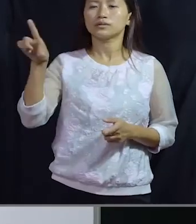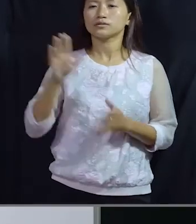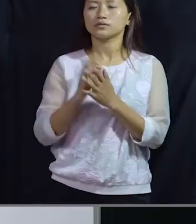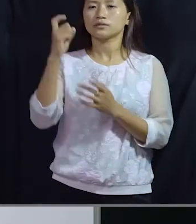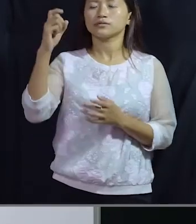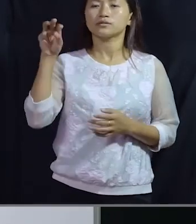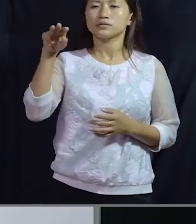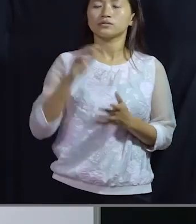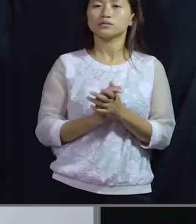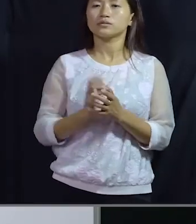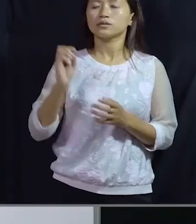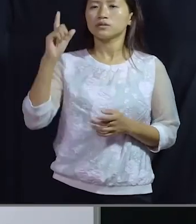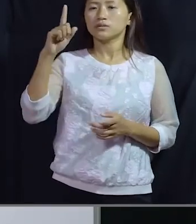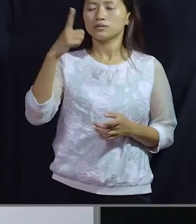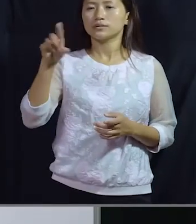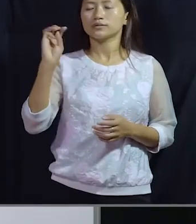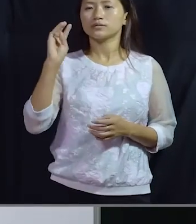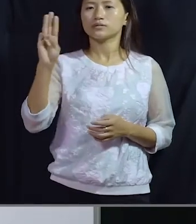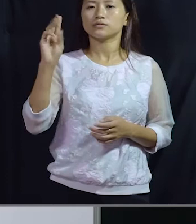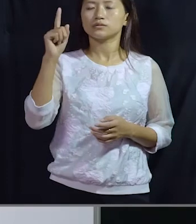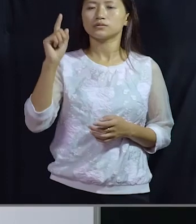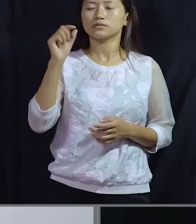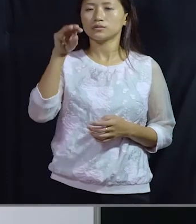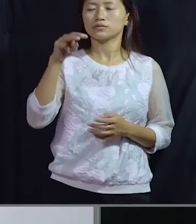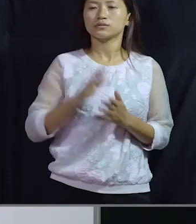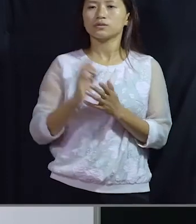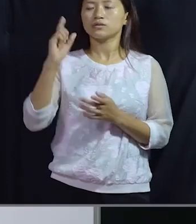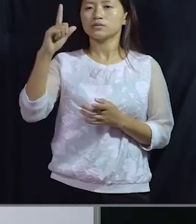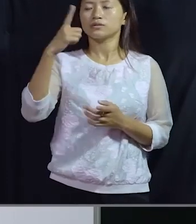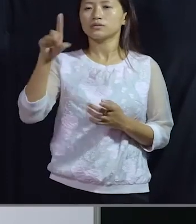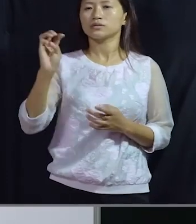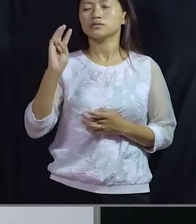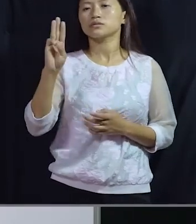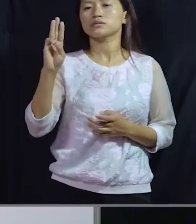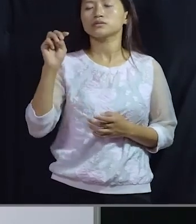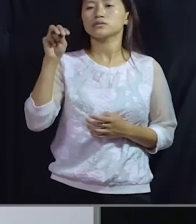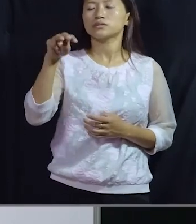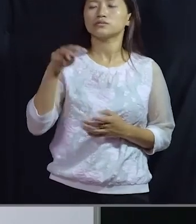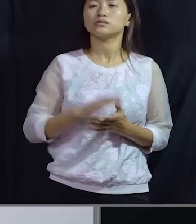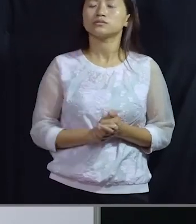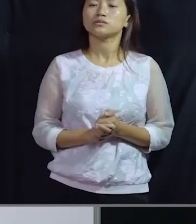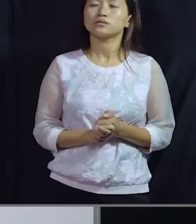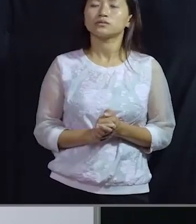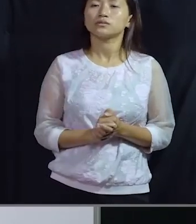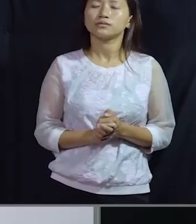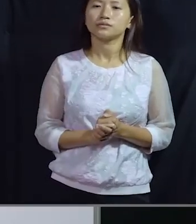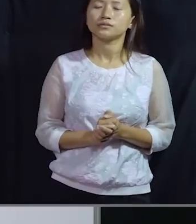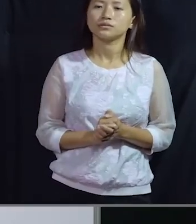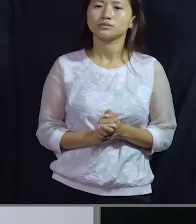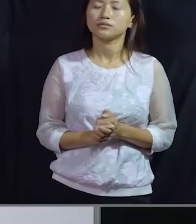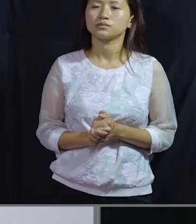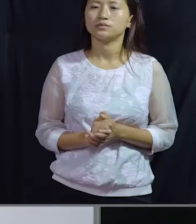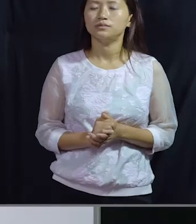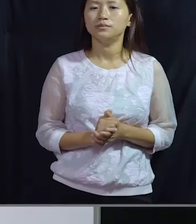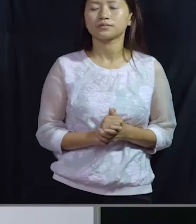1,07,100, 1,31,100, 1,20,000. So it comes to 3,58,200. So